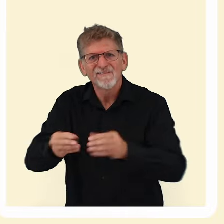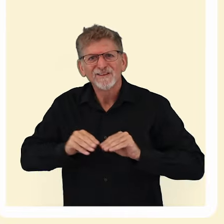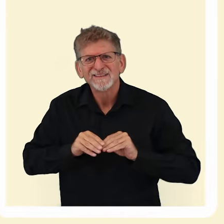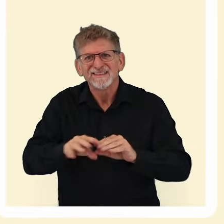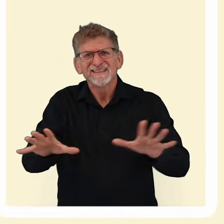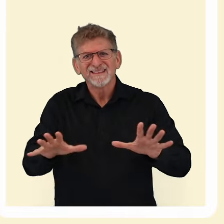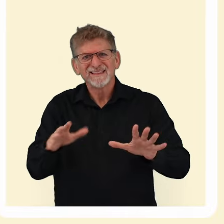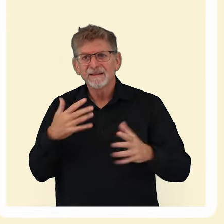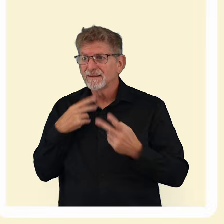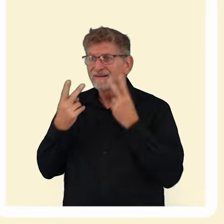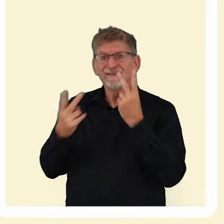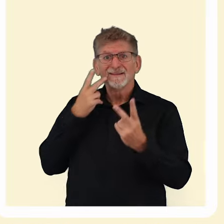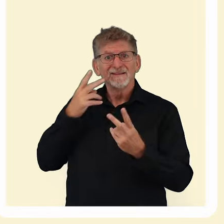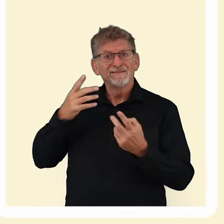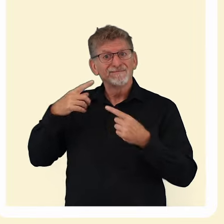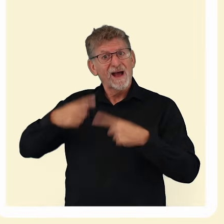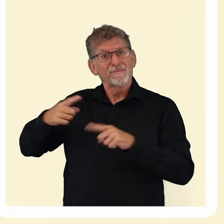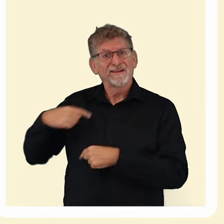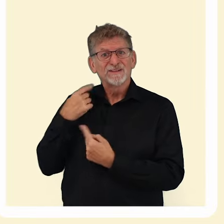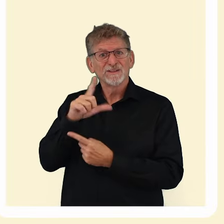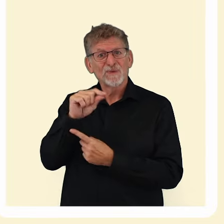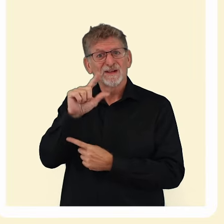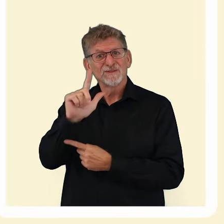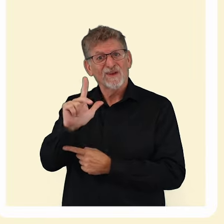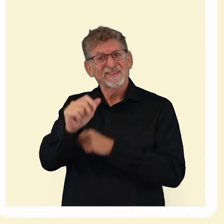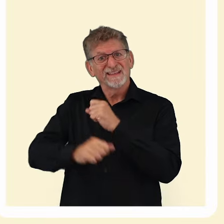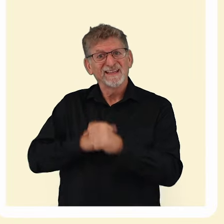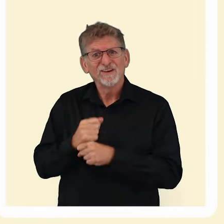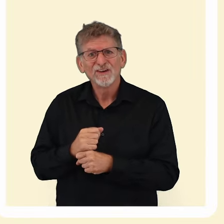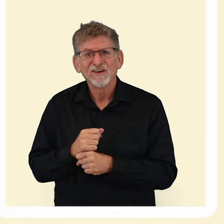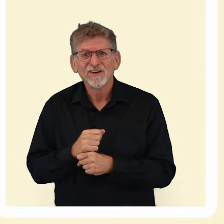delivery of that plan that we have experienced in